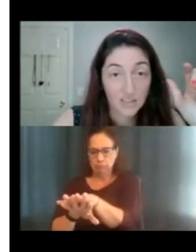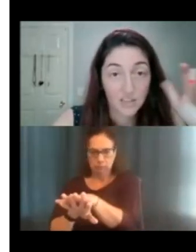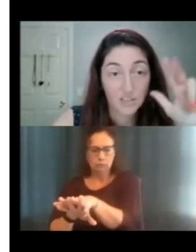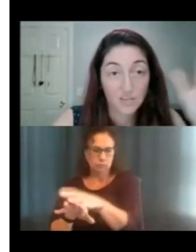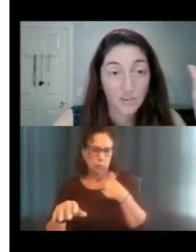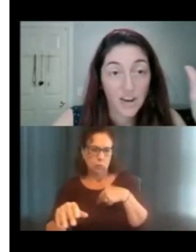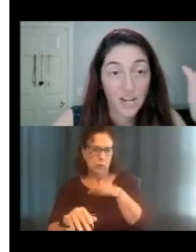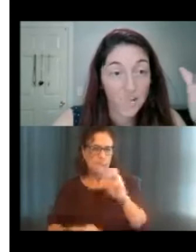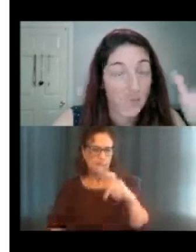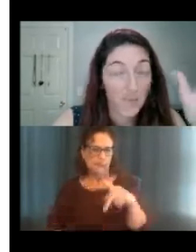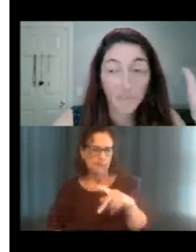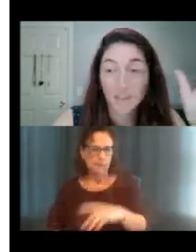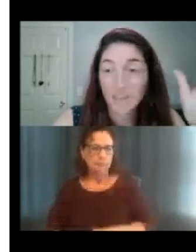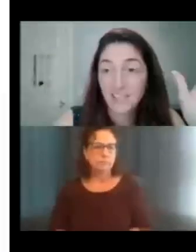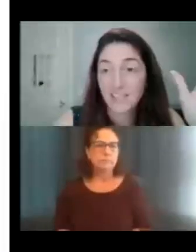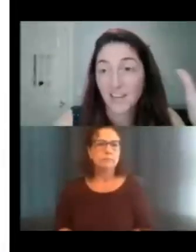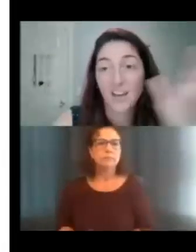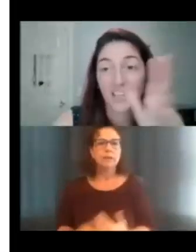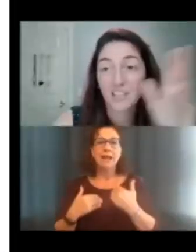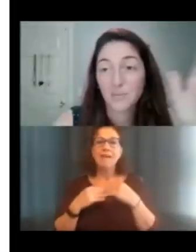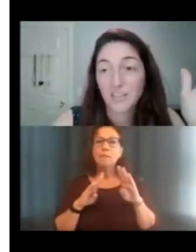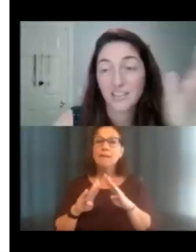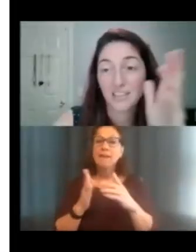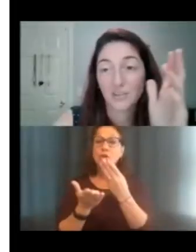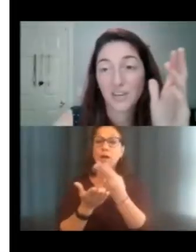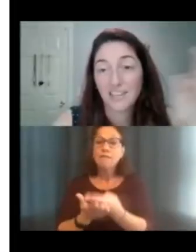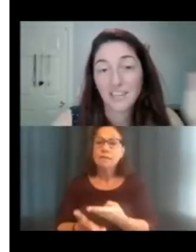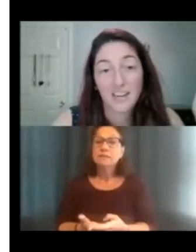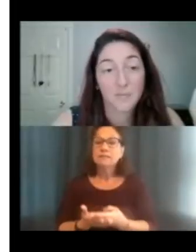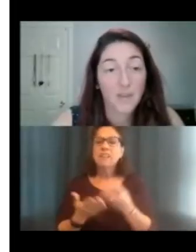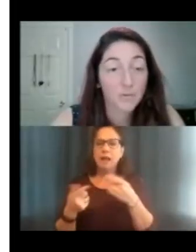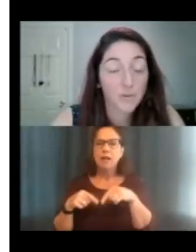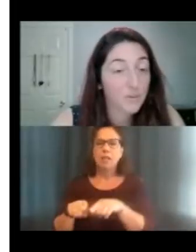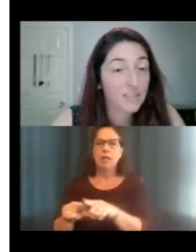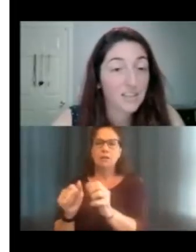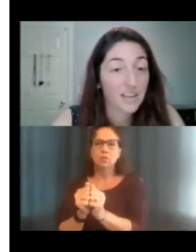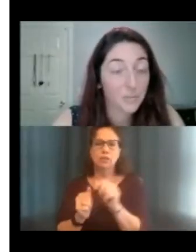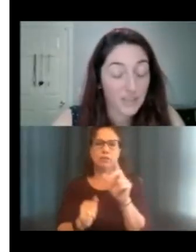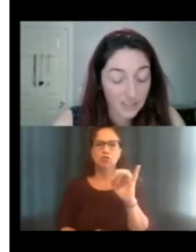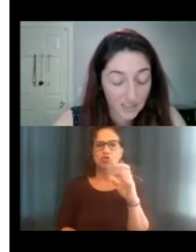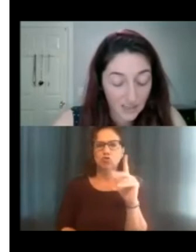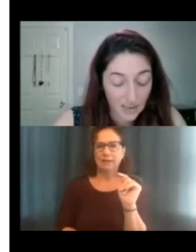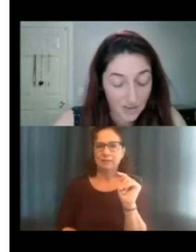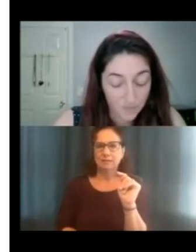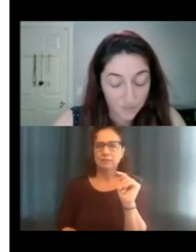And there's a variety of behavioral evidence that aligns with this trait. I won't go into detail,